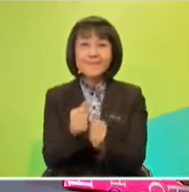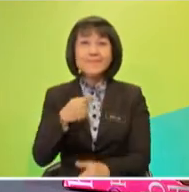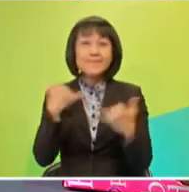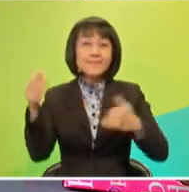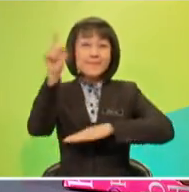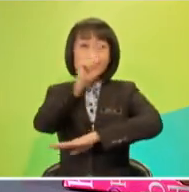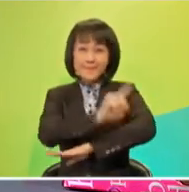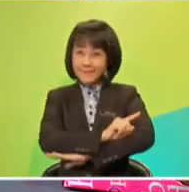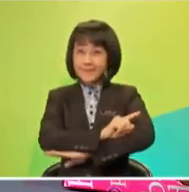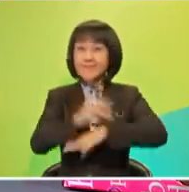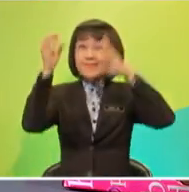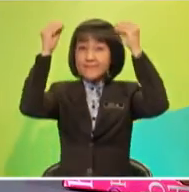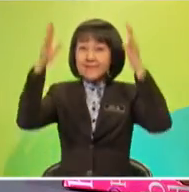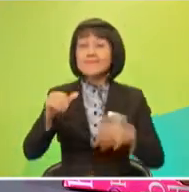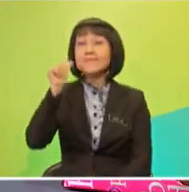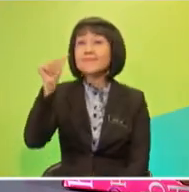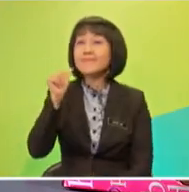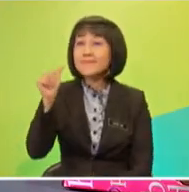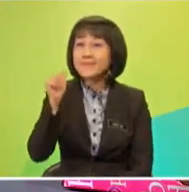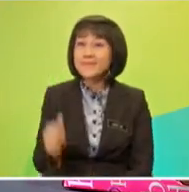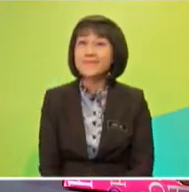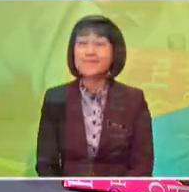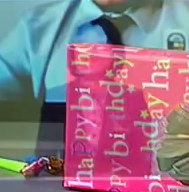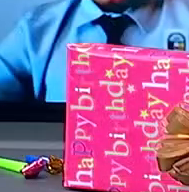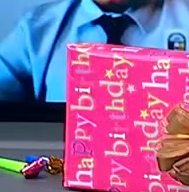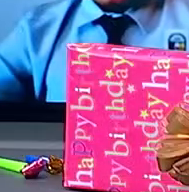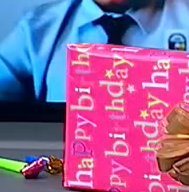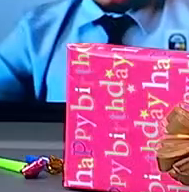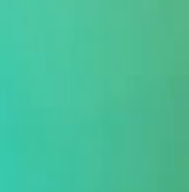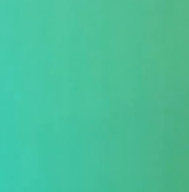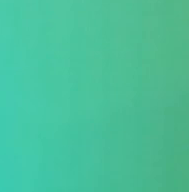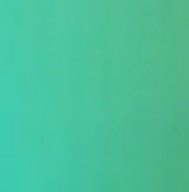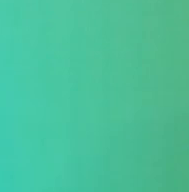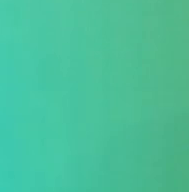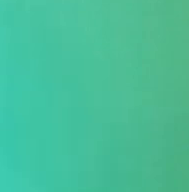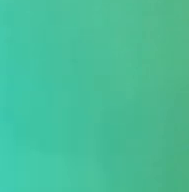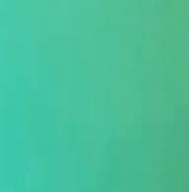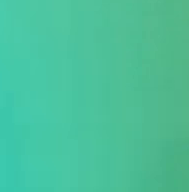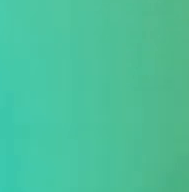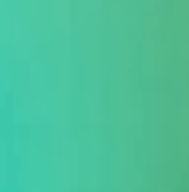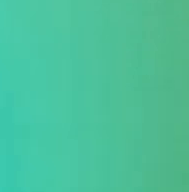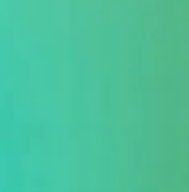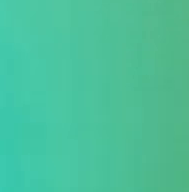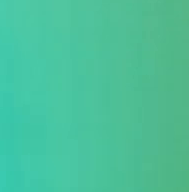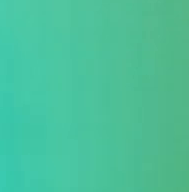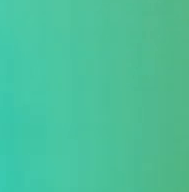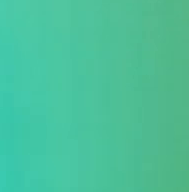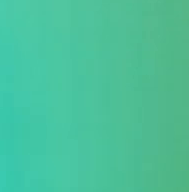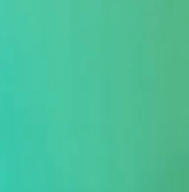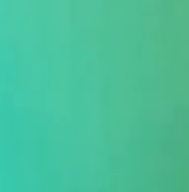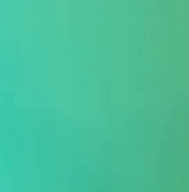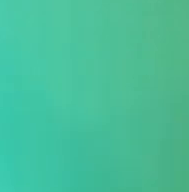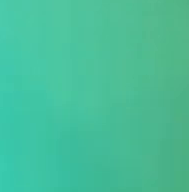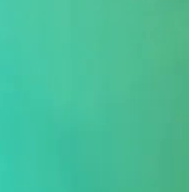this party, we have Teacher Anjana, we also have Teacher Cathy as our sign language interpreter, and also my friends on Google